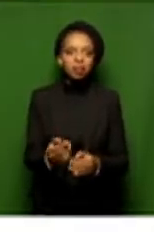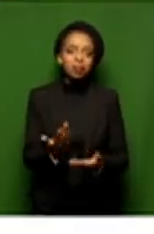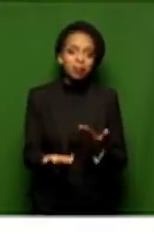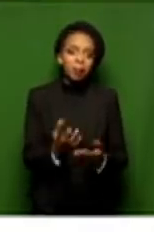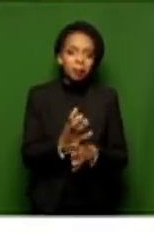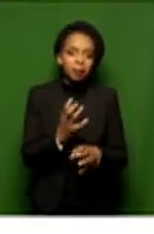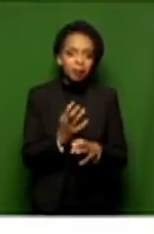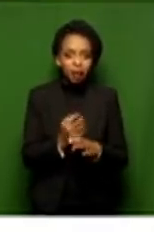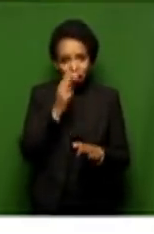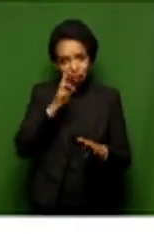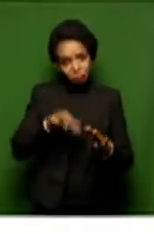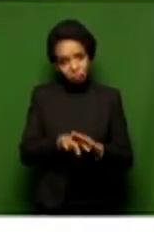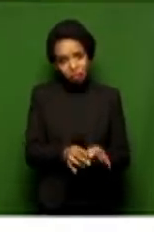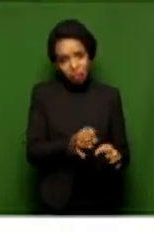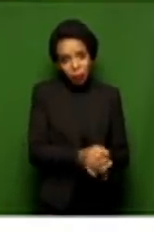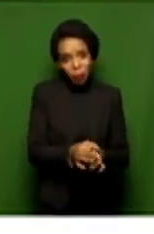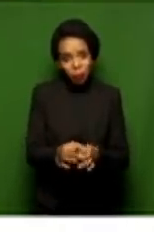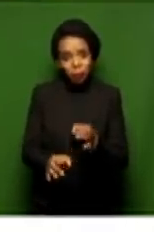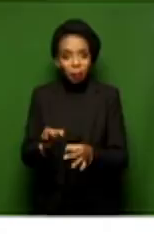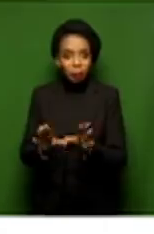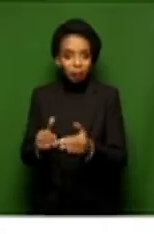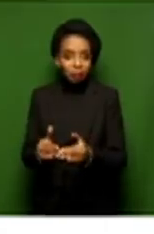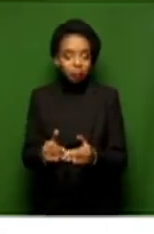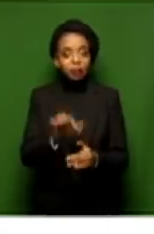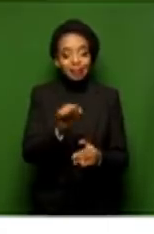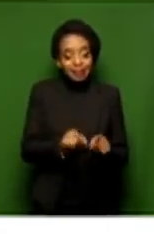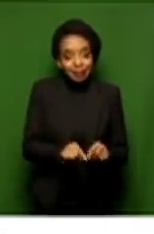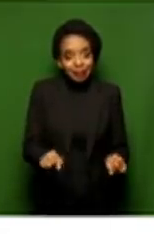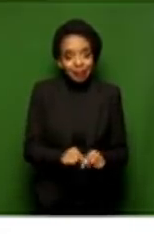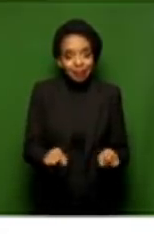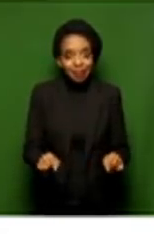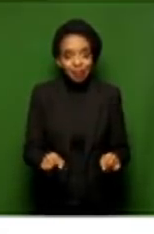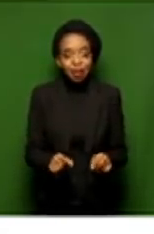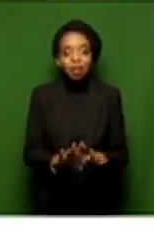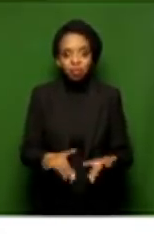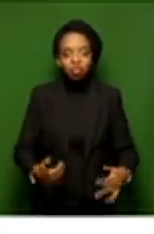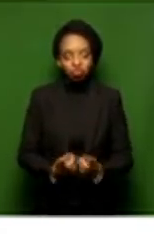what happens there. So the smaller parties are slightly more challenging in the sense that